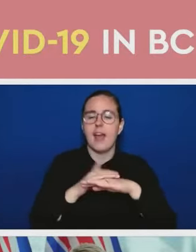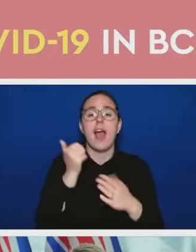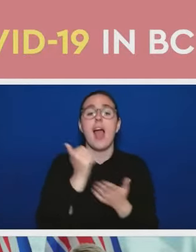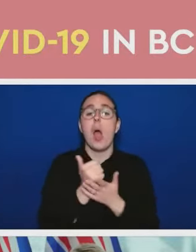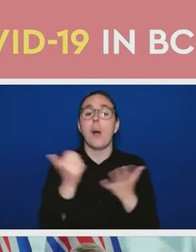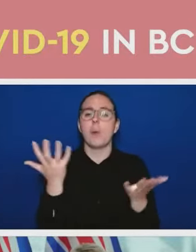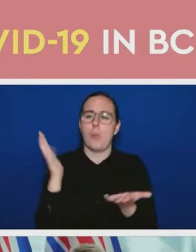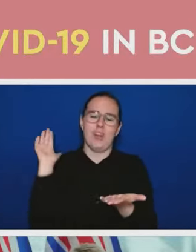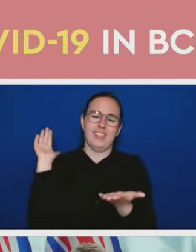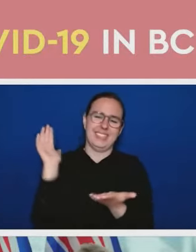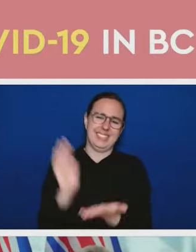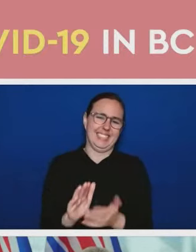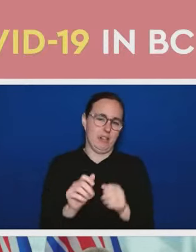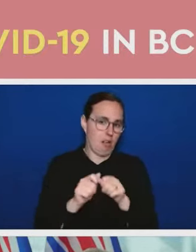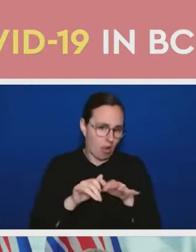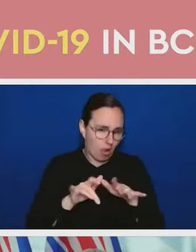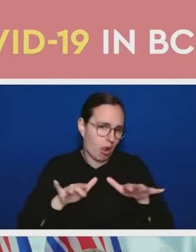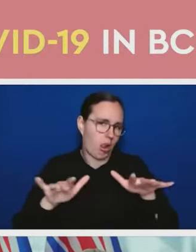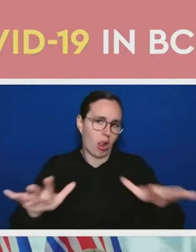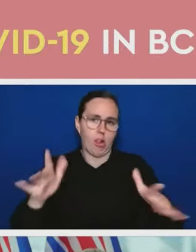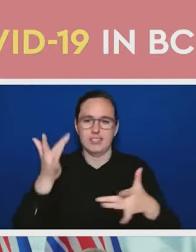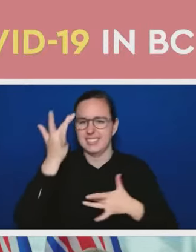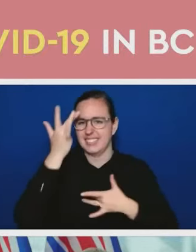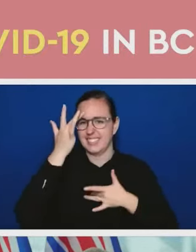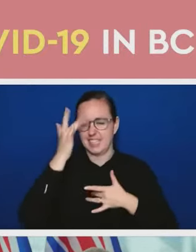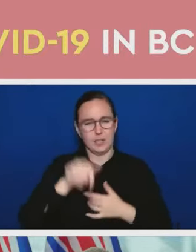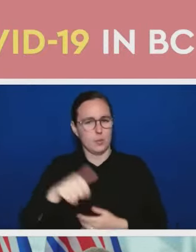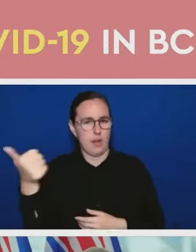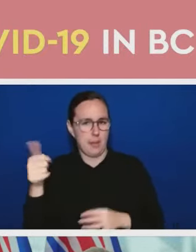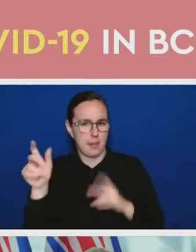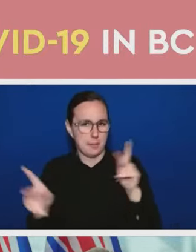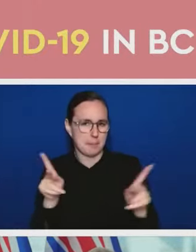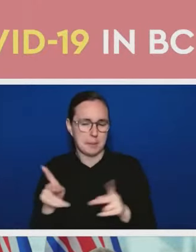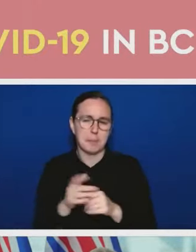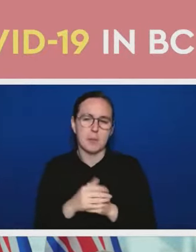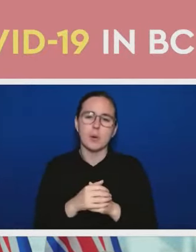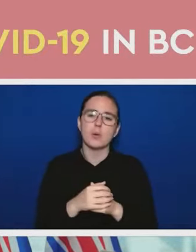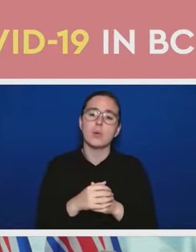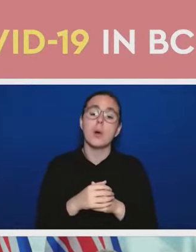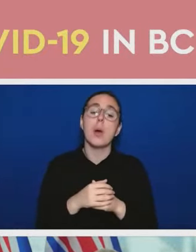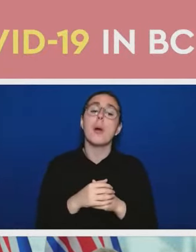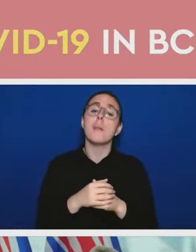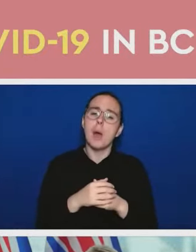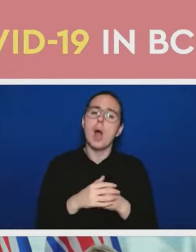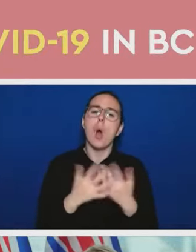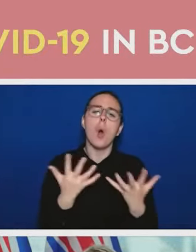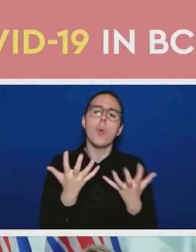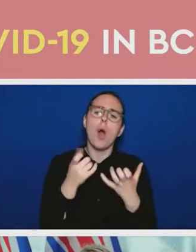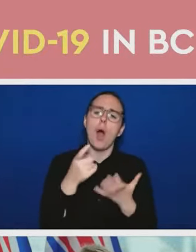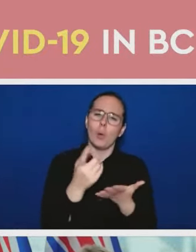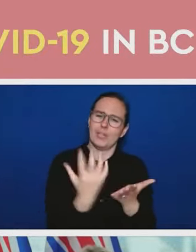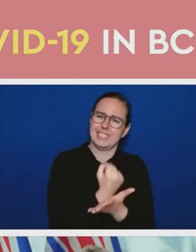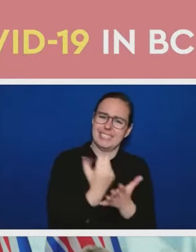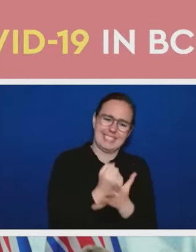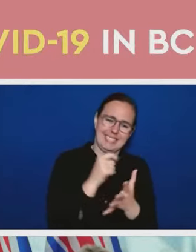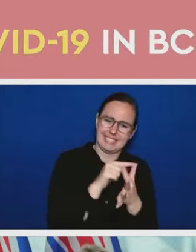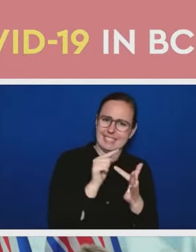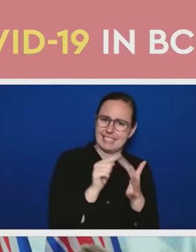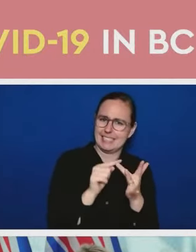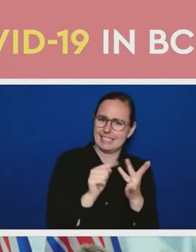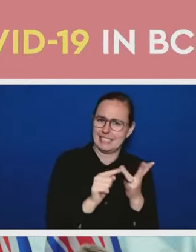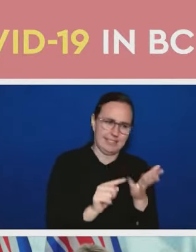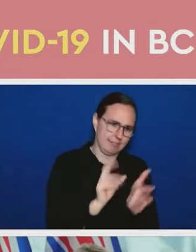to ensure that we're taking everything we can to prevent the risk of